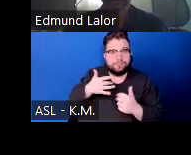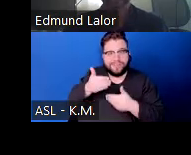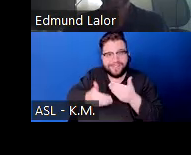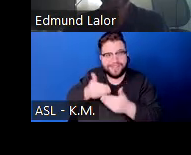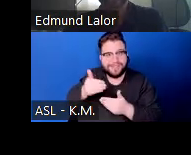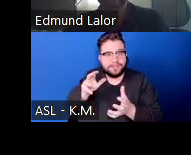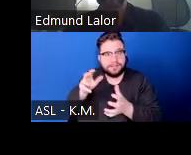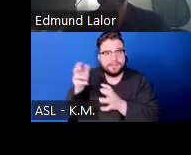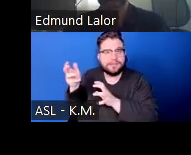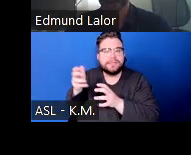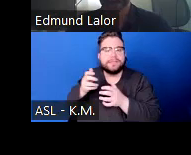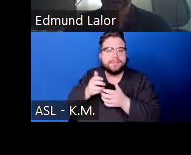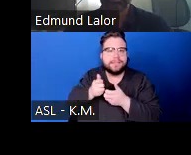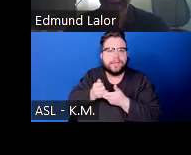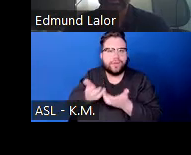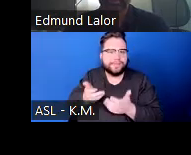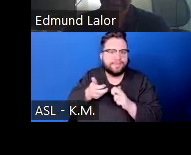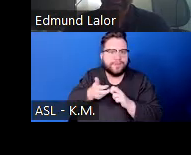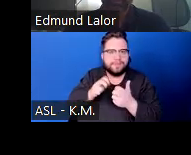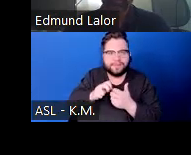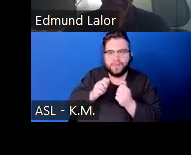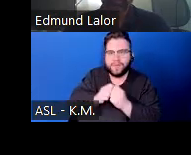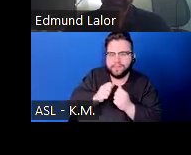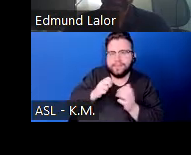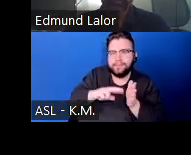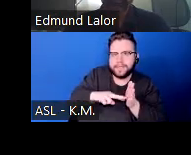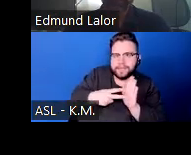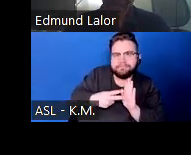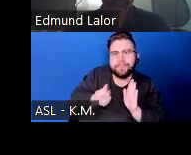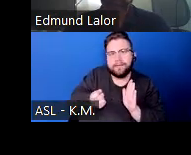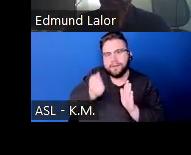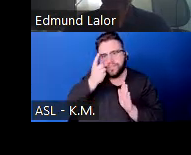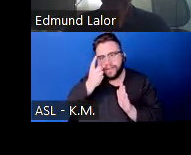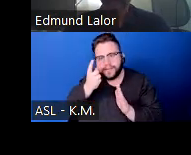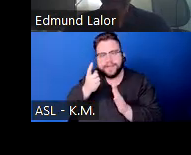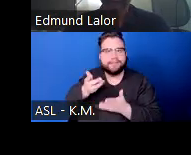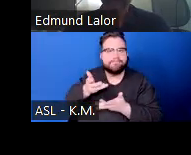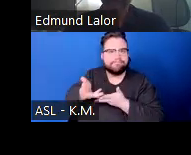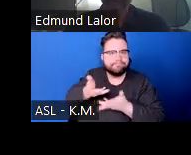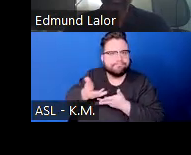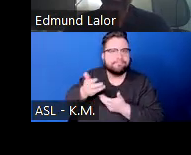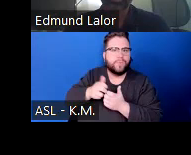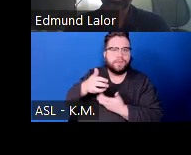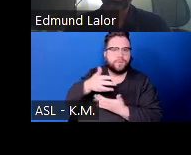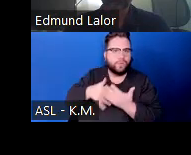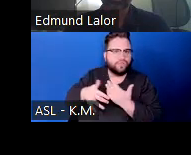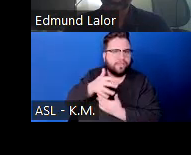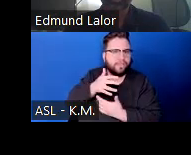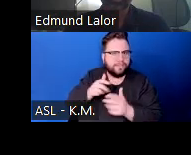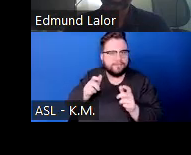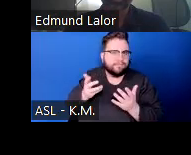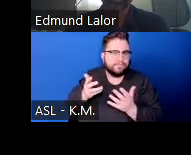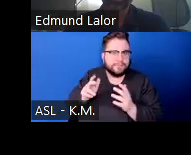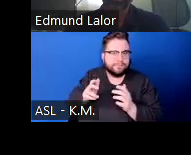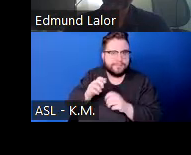to struggle in communication and social settings. So I very much think of a very similar framework where I'm particularly focused